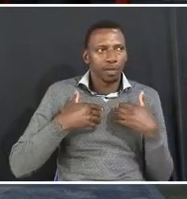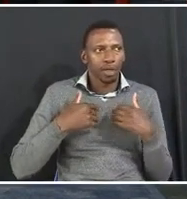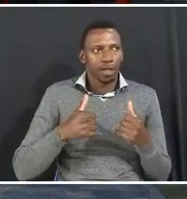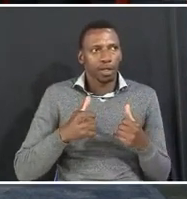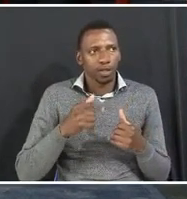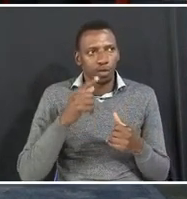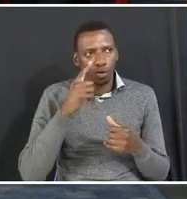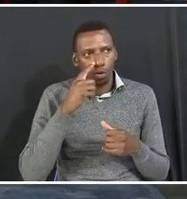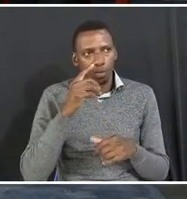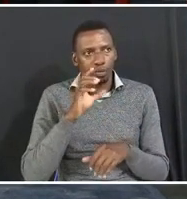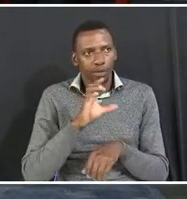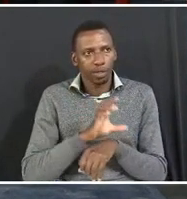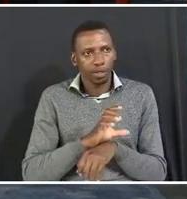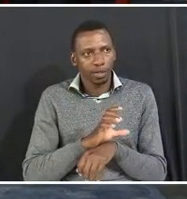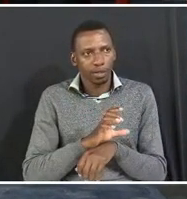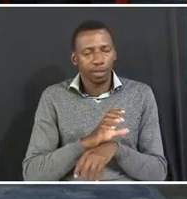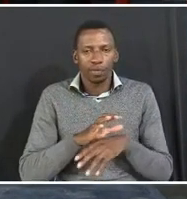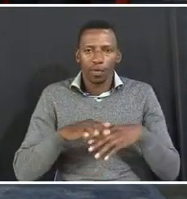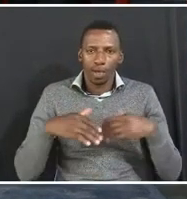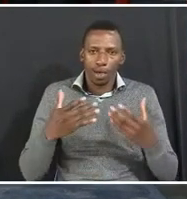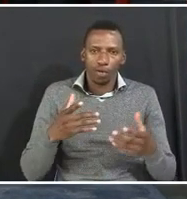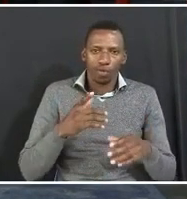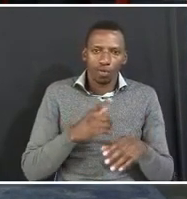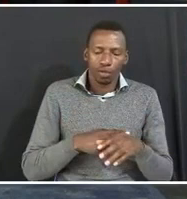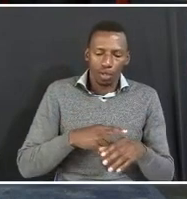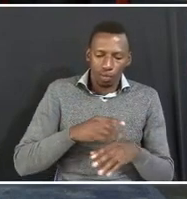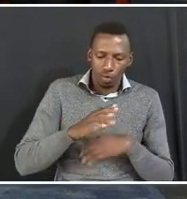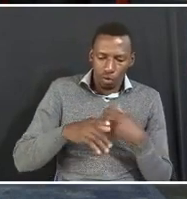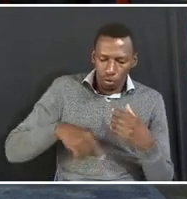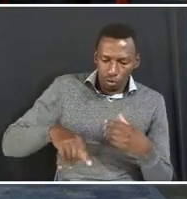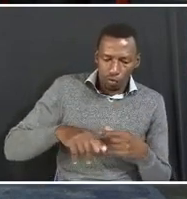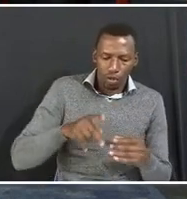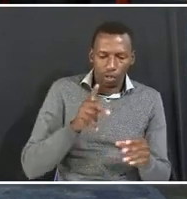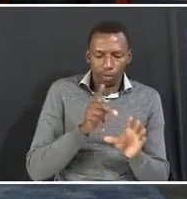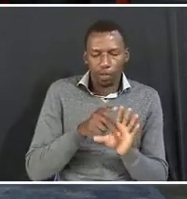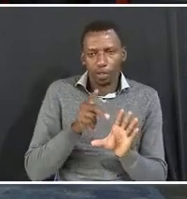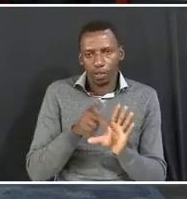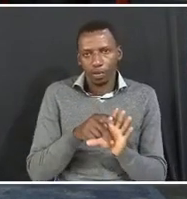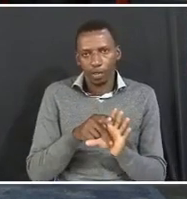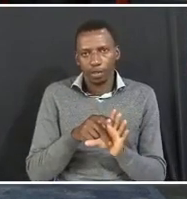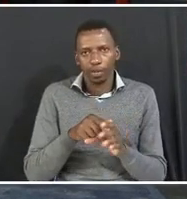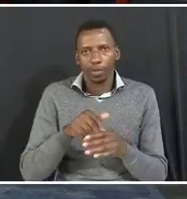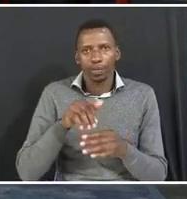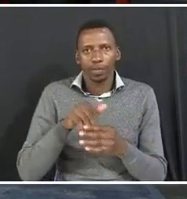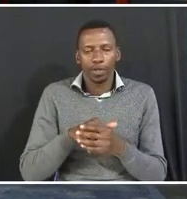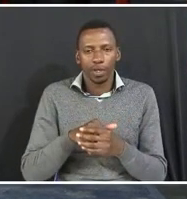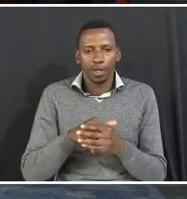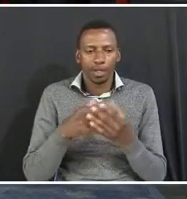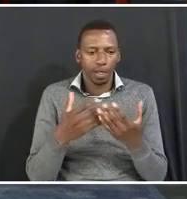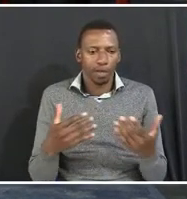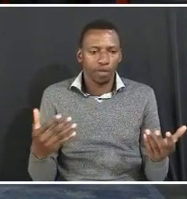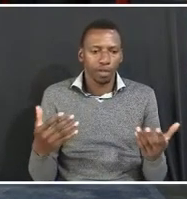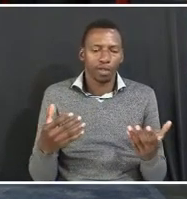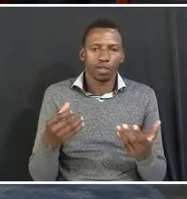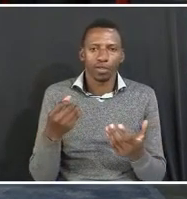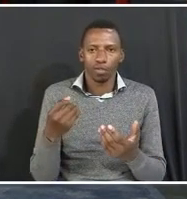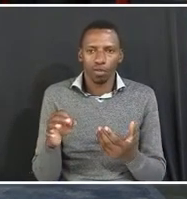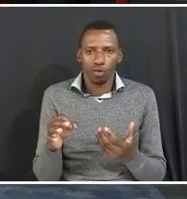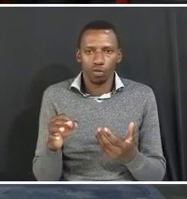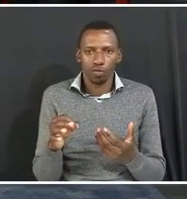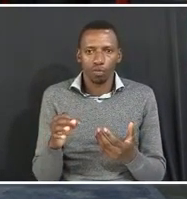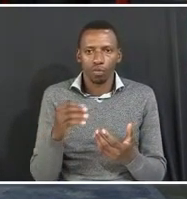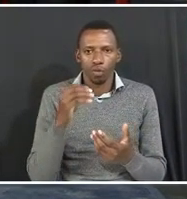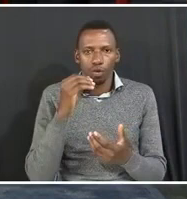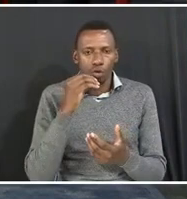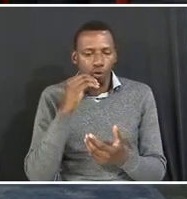home church by all of us participating in the affairs of the